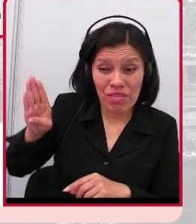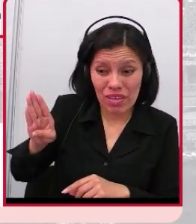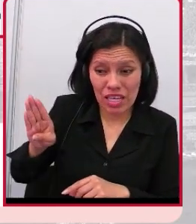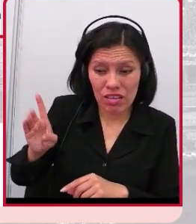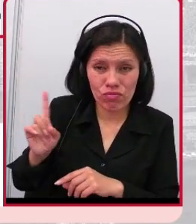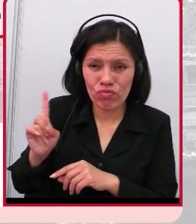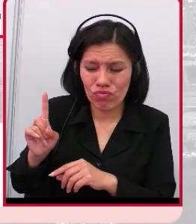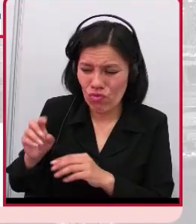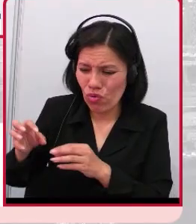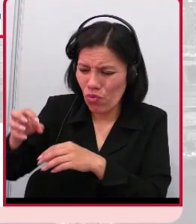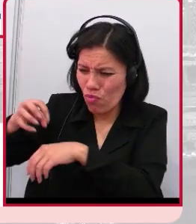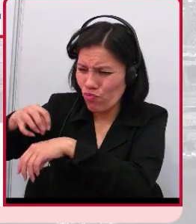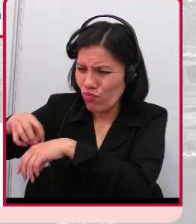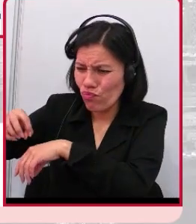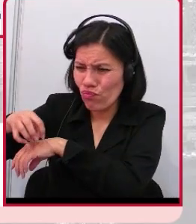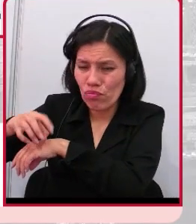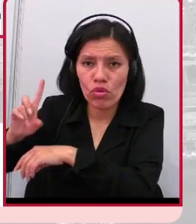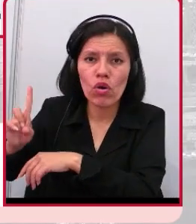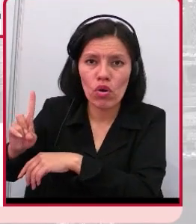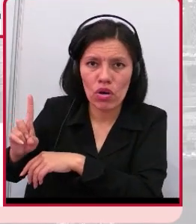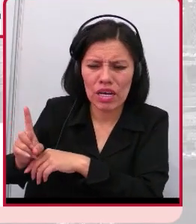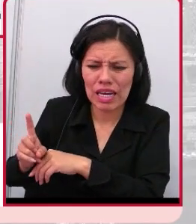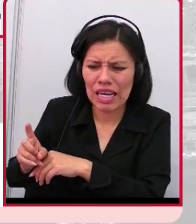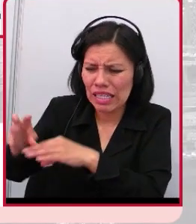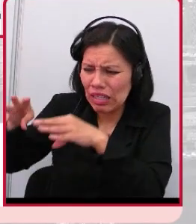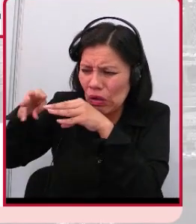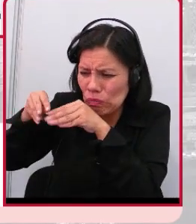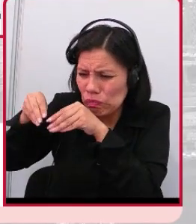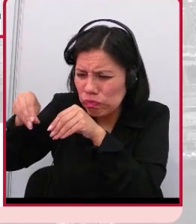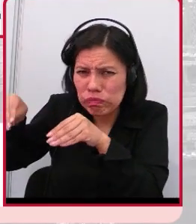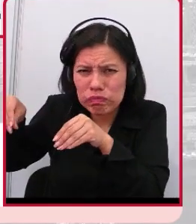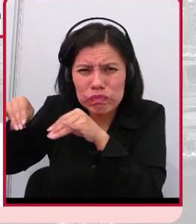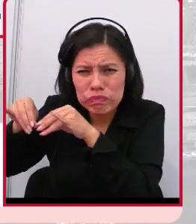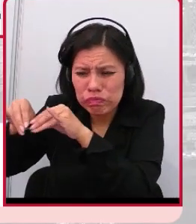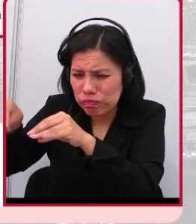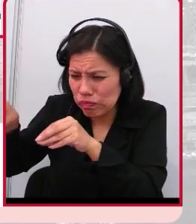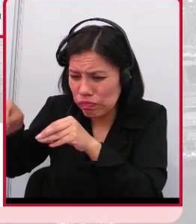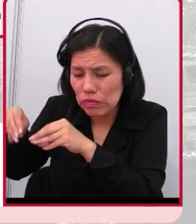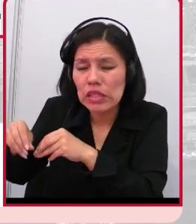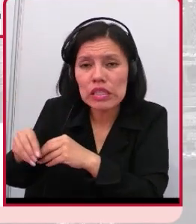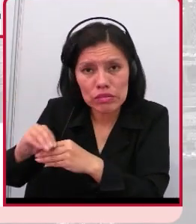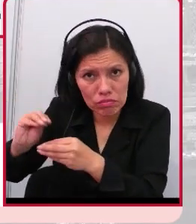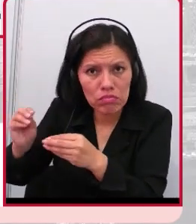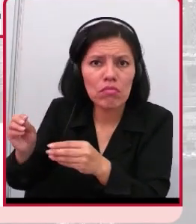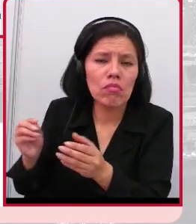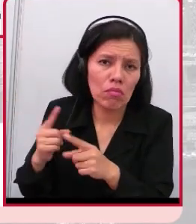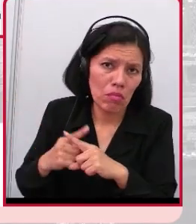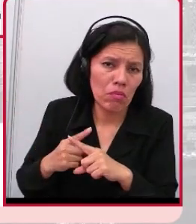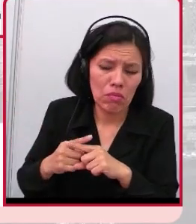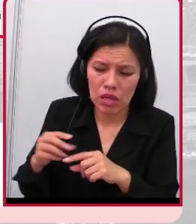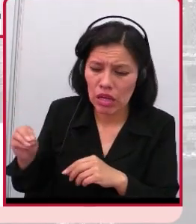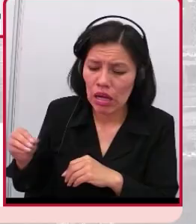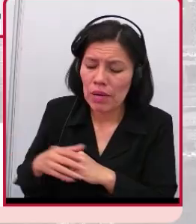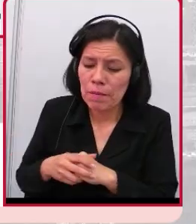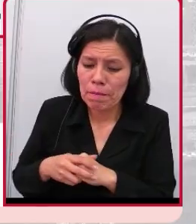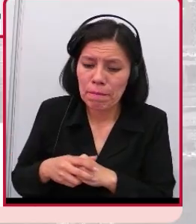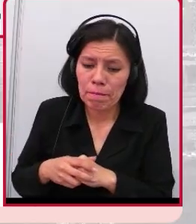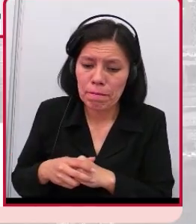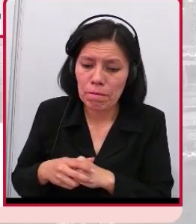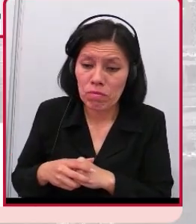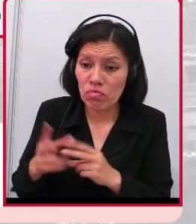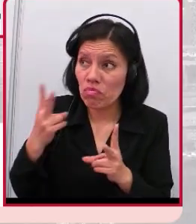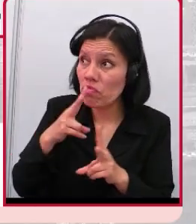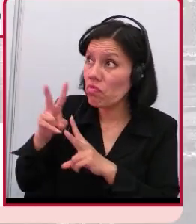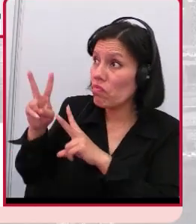And the characteristic of this molybdenum is not granular, is resined. And if we see the